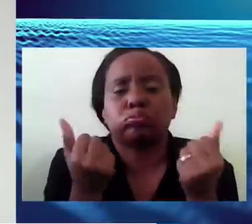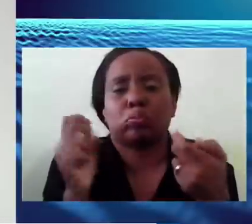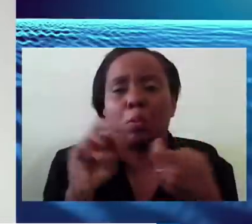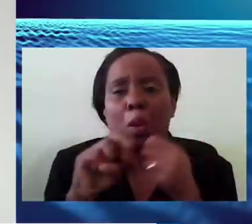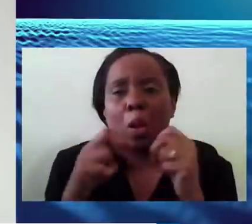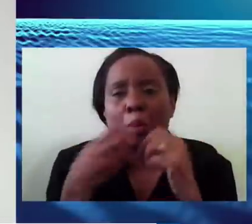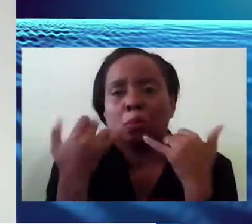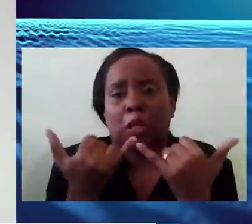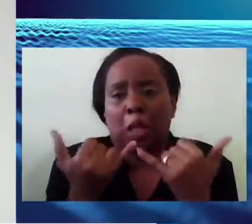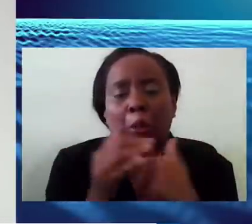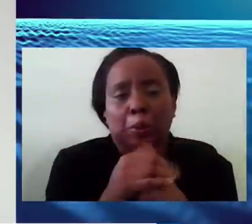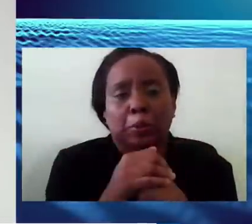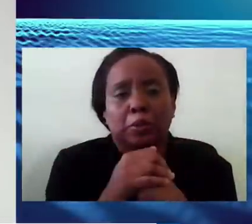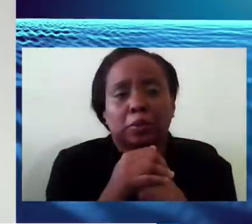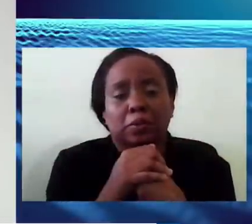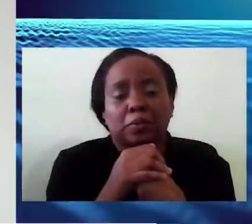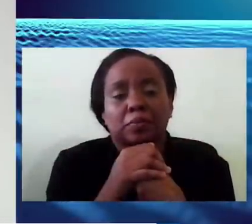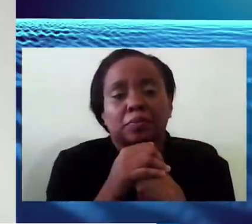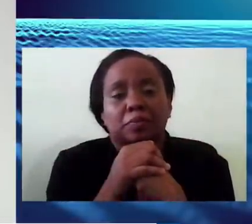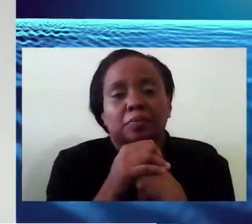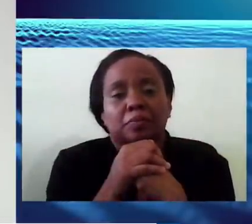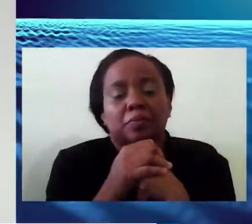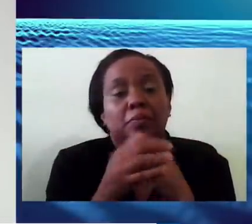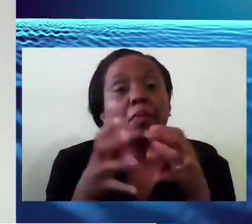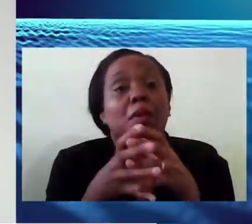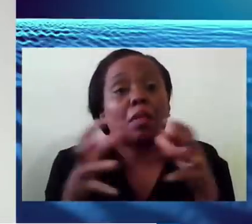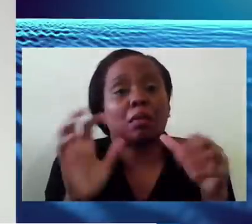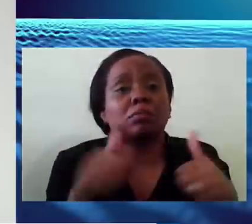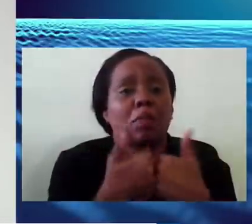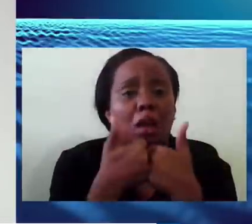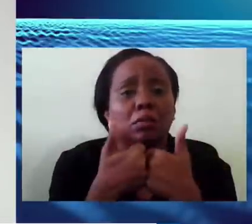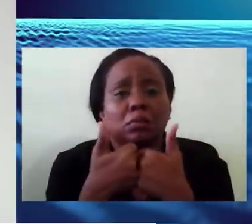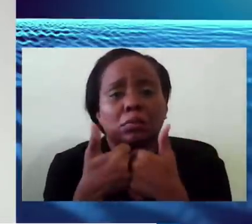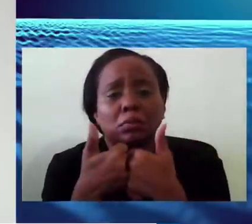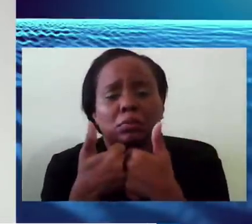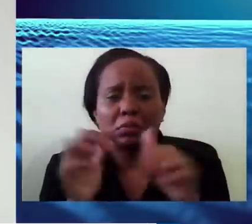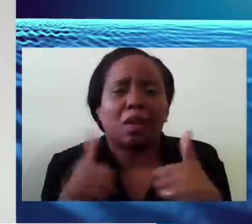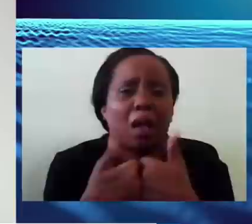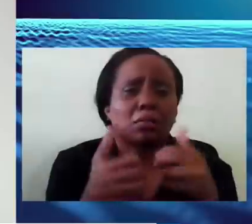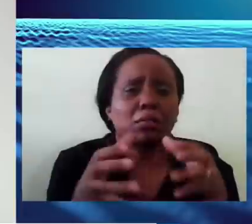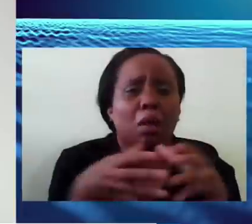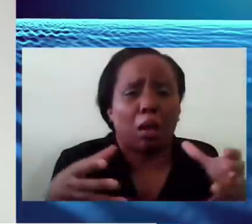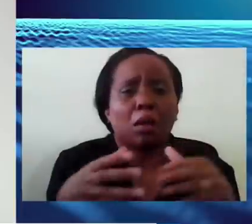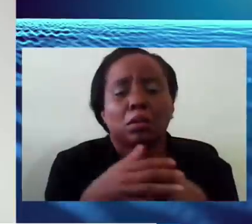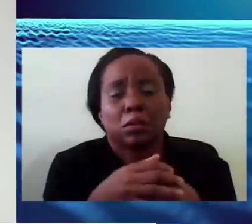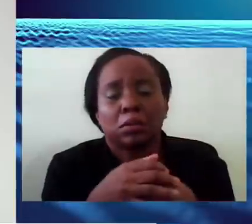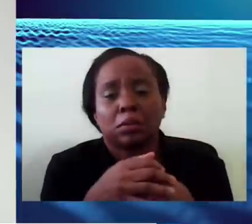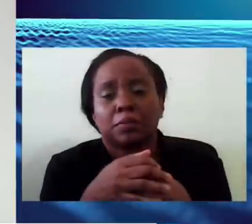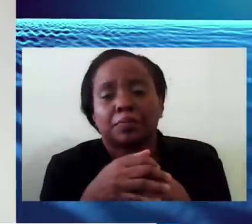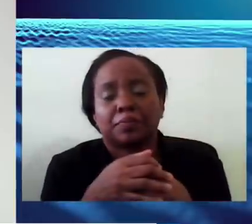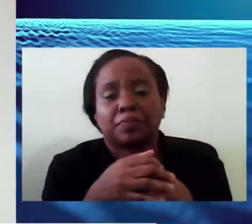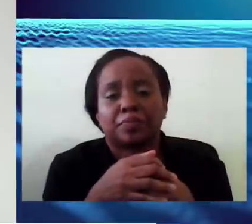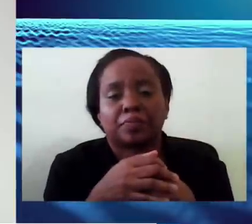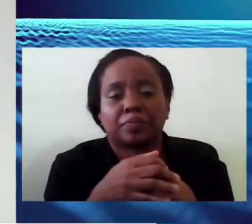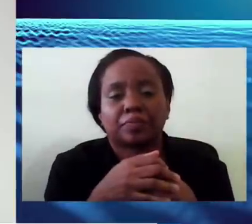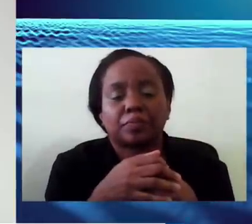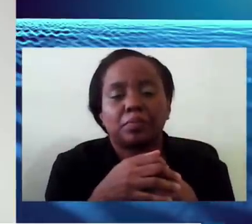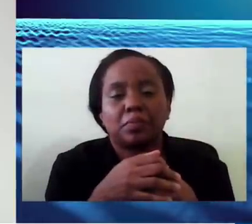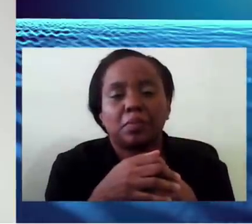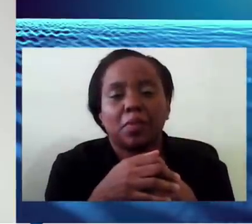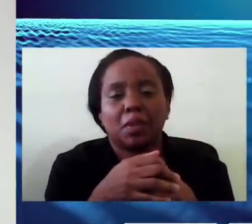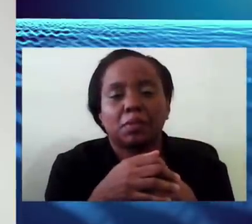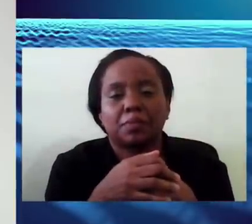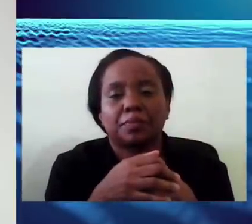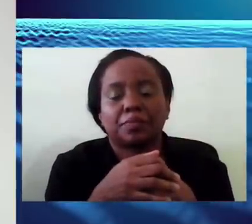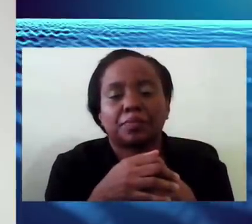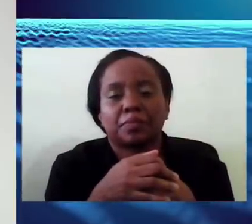with. And there are quite a few challenges. As I've said in previous press briefings or press